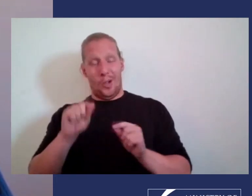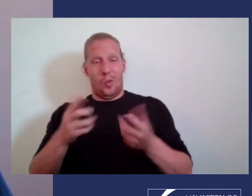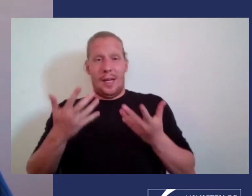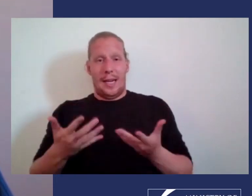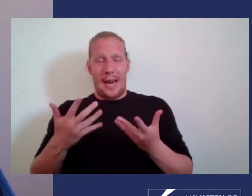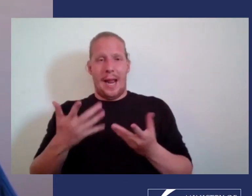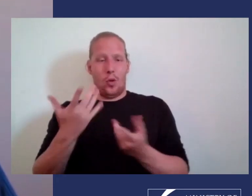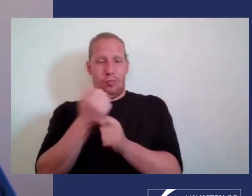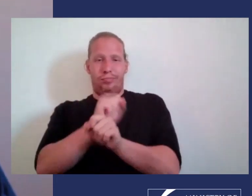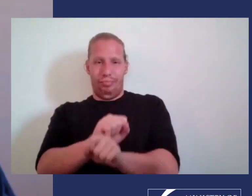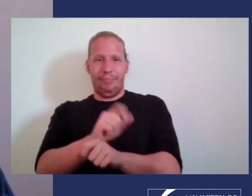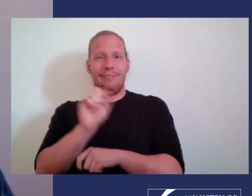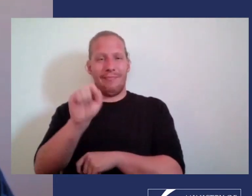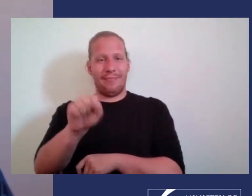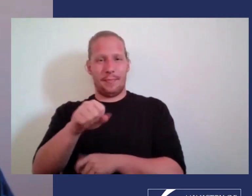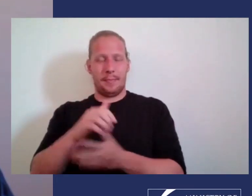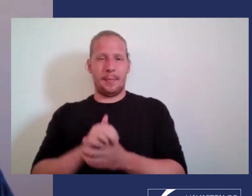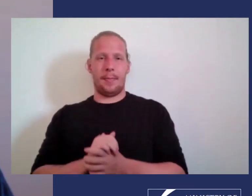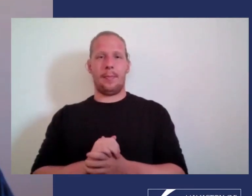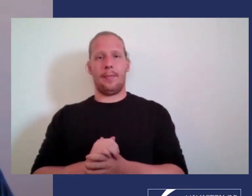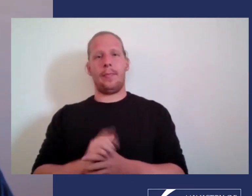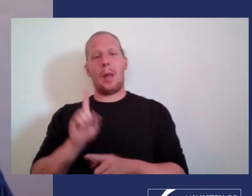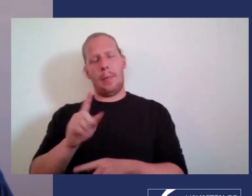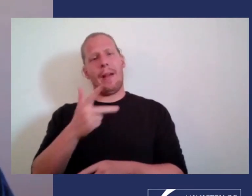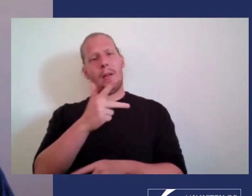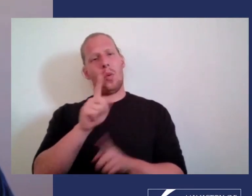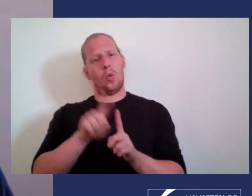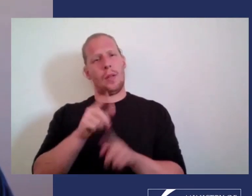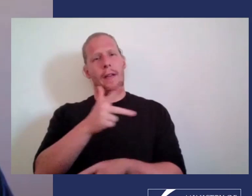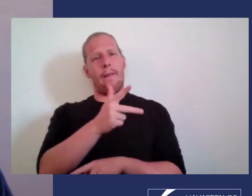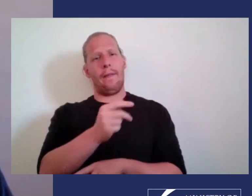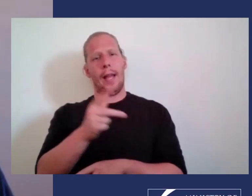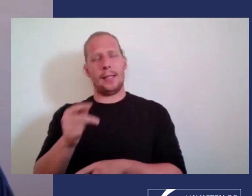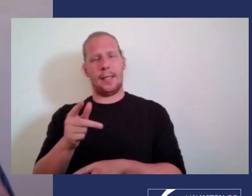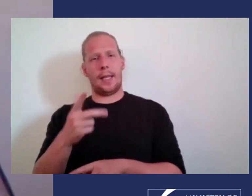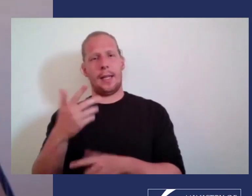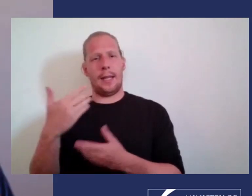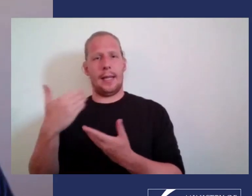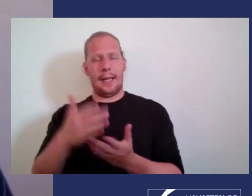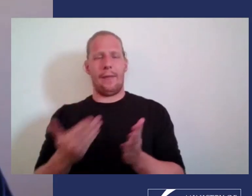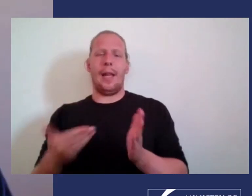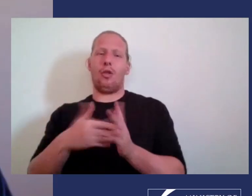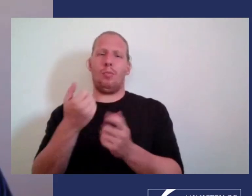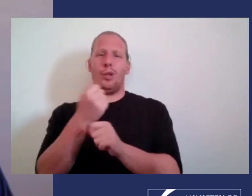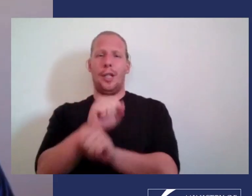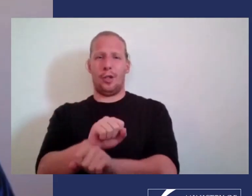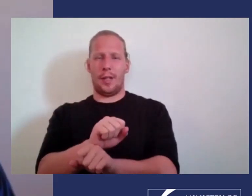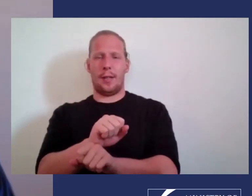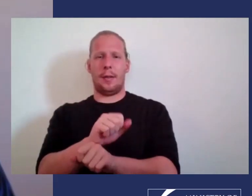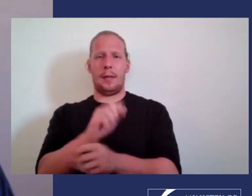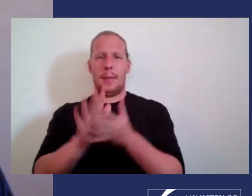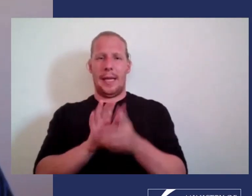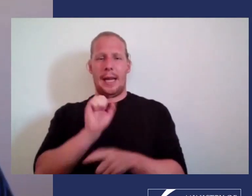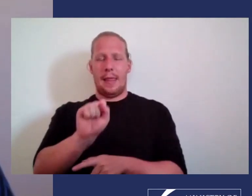to optimize, but also that the vaccine gives them that added boost so that their immune system is